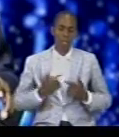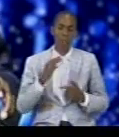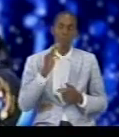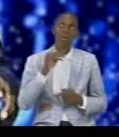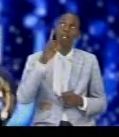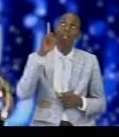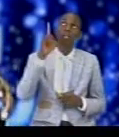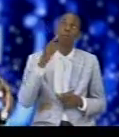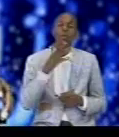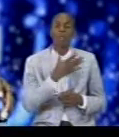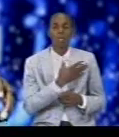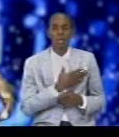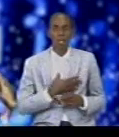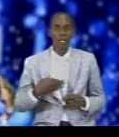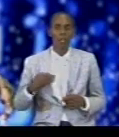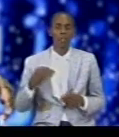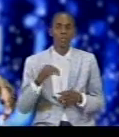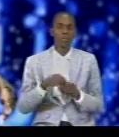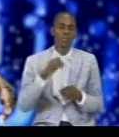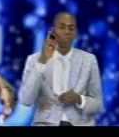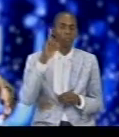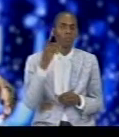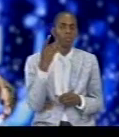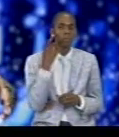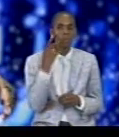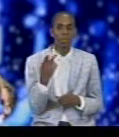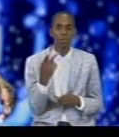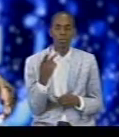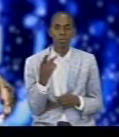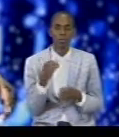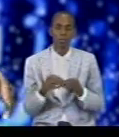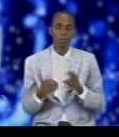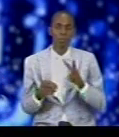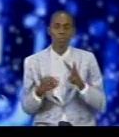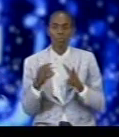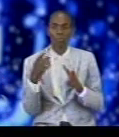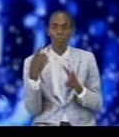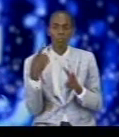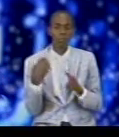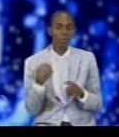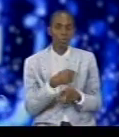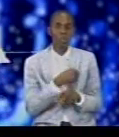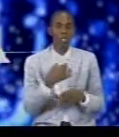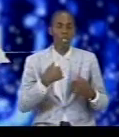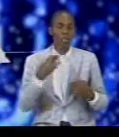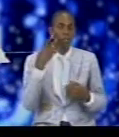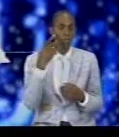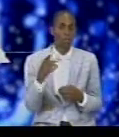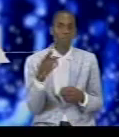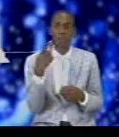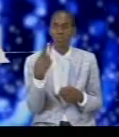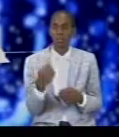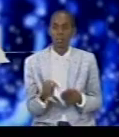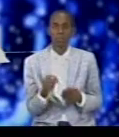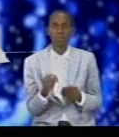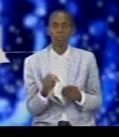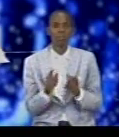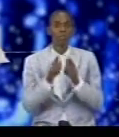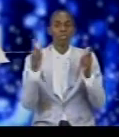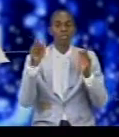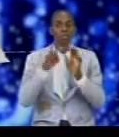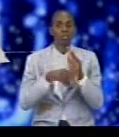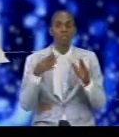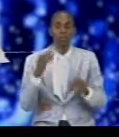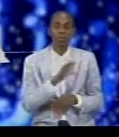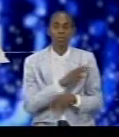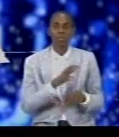to the superiority of Christ to the John. We have seen the supremacy of Christ is supreme to everyone, is greater and